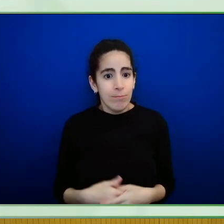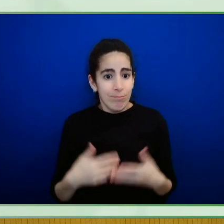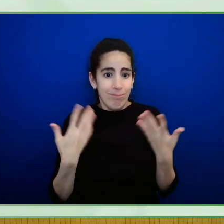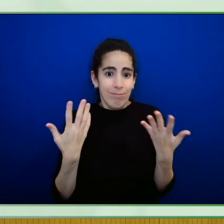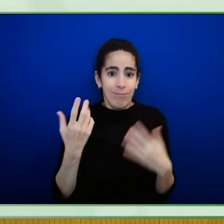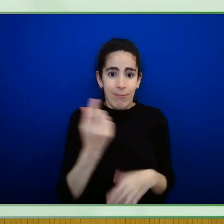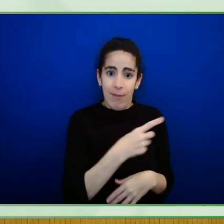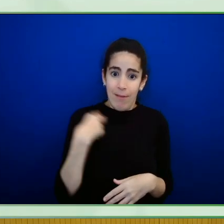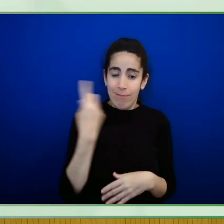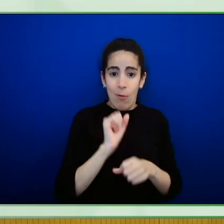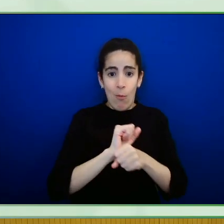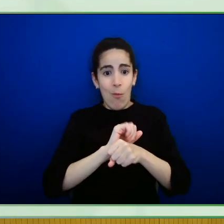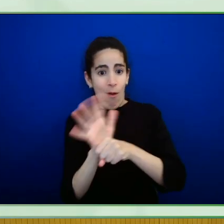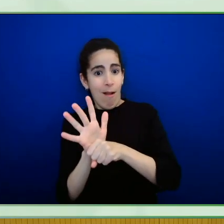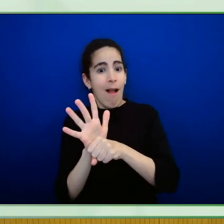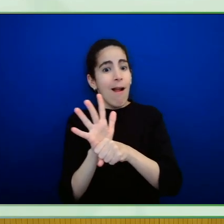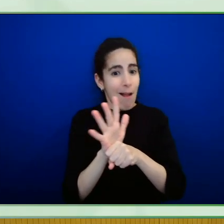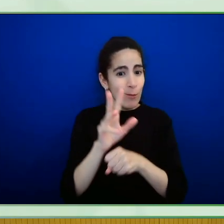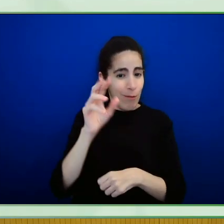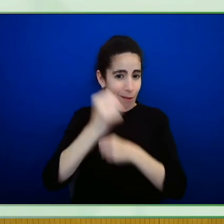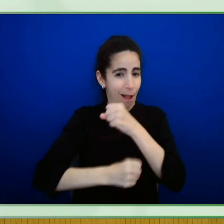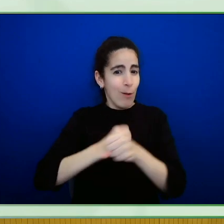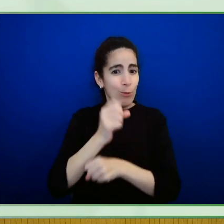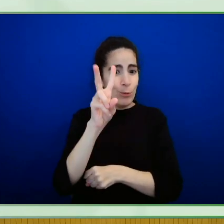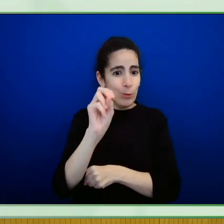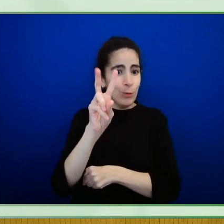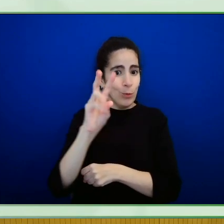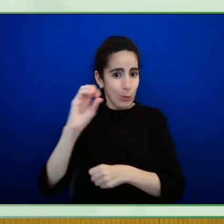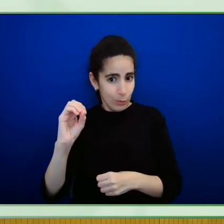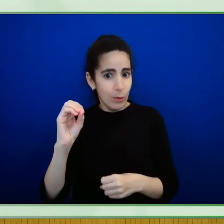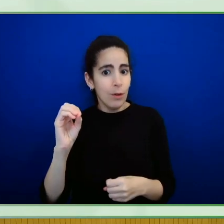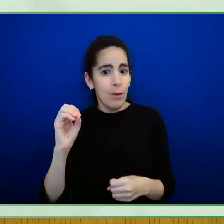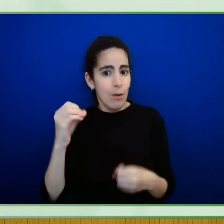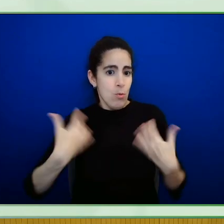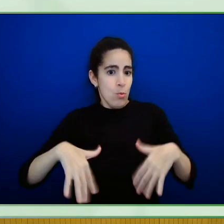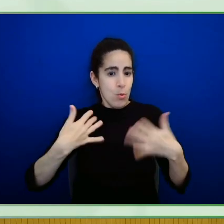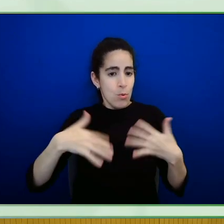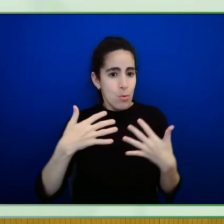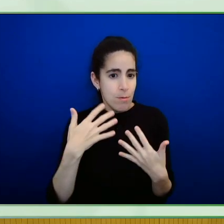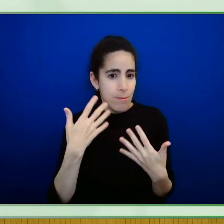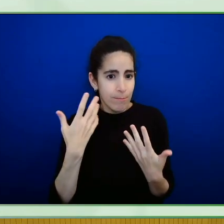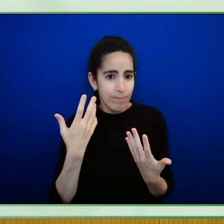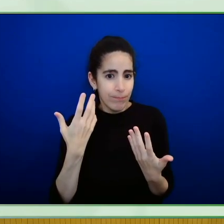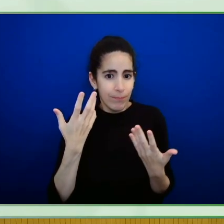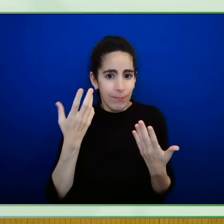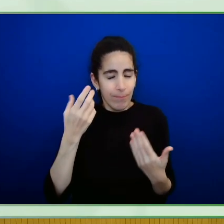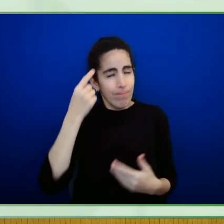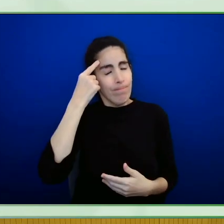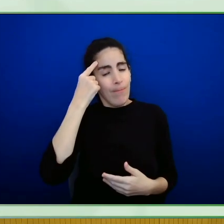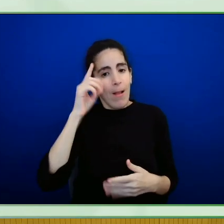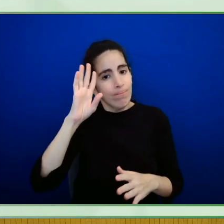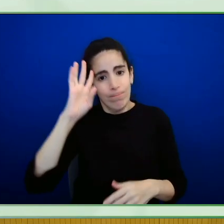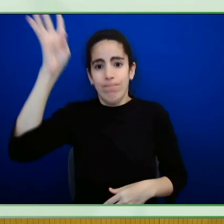quarantine. But that was really when math overcome its own